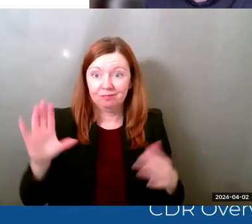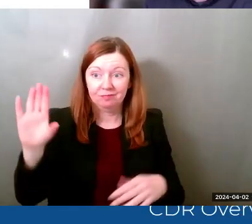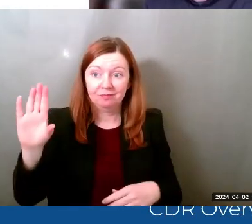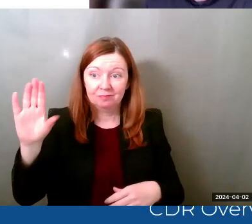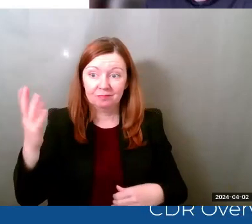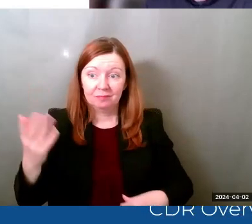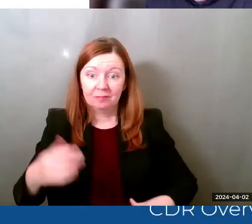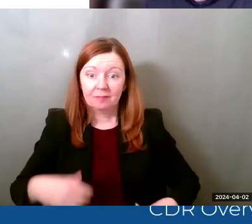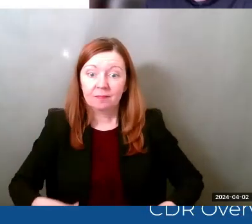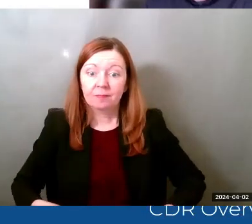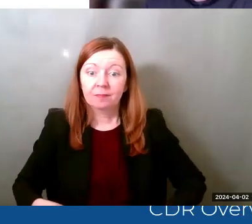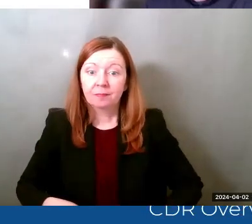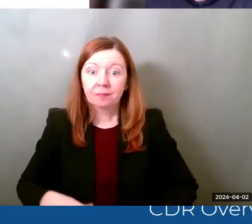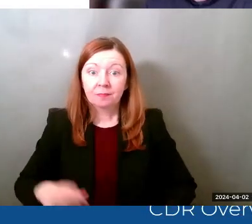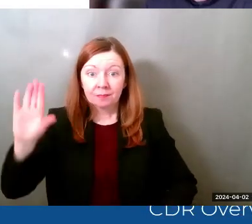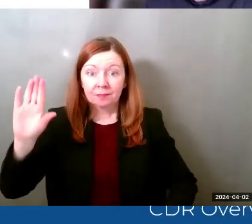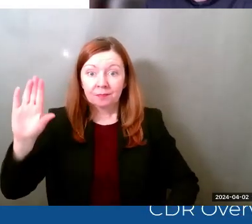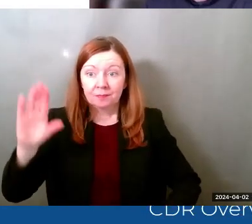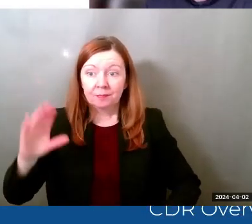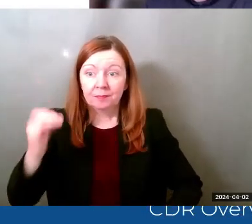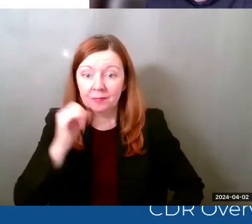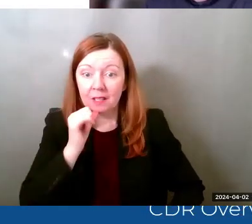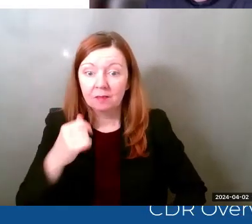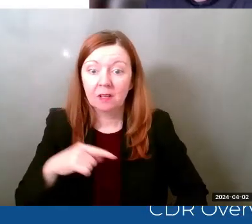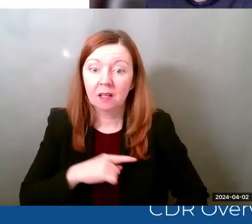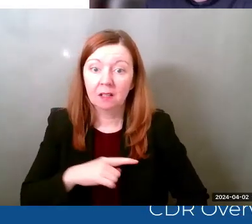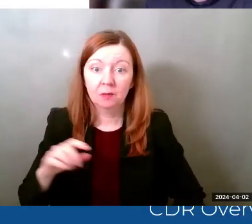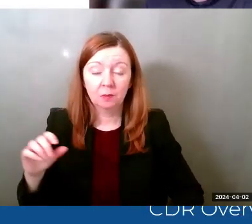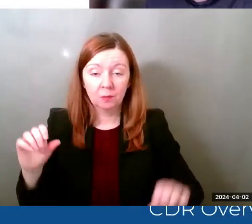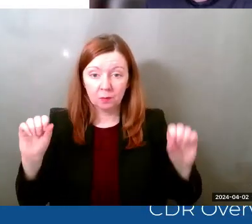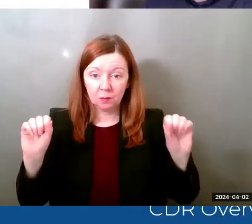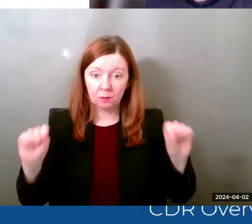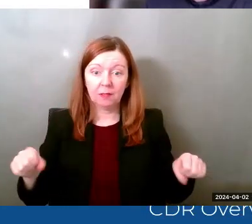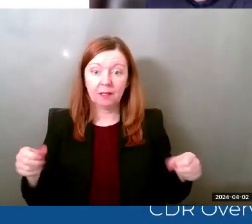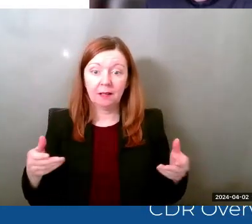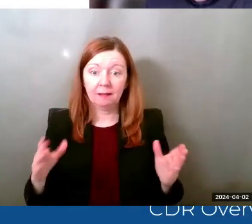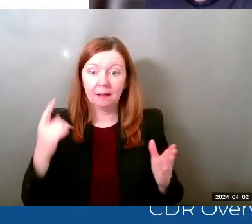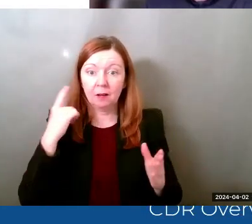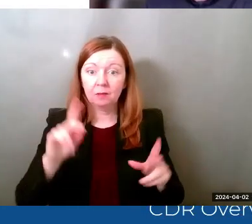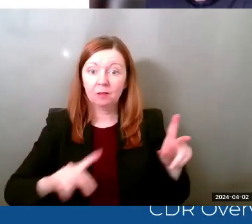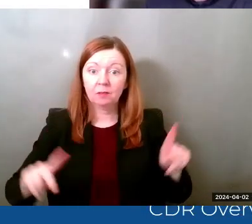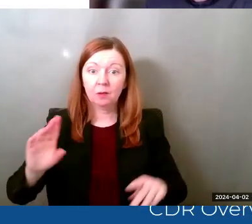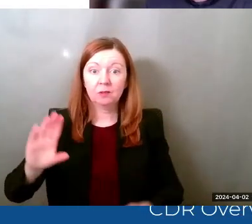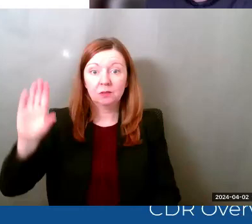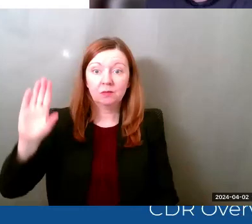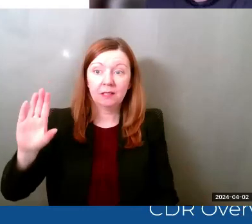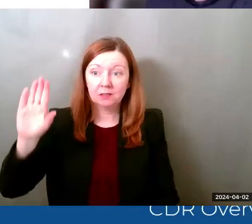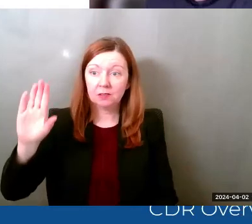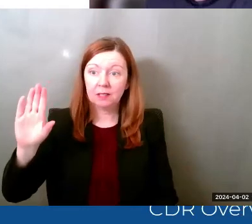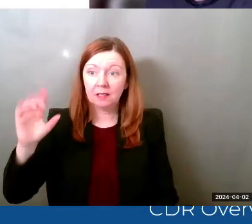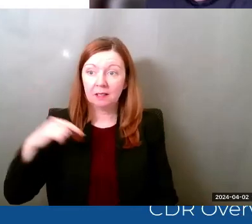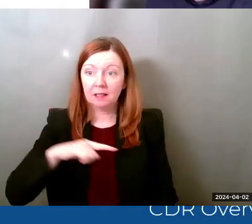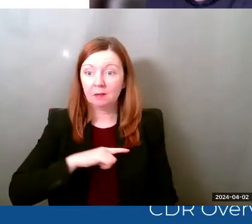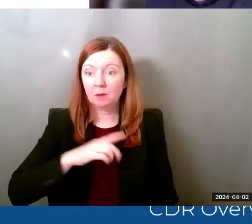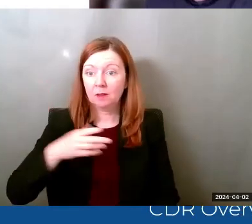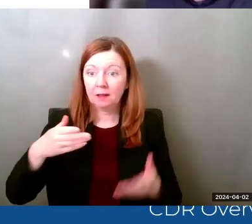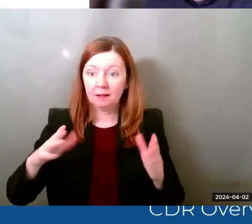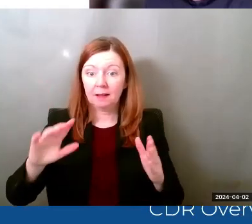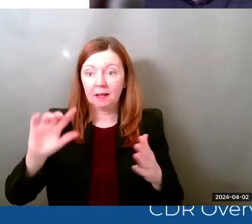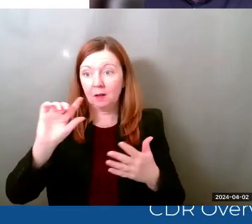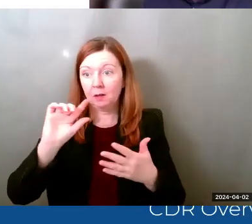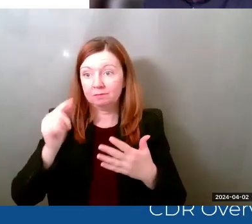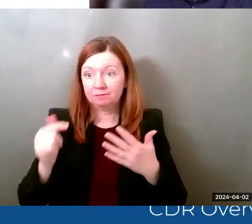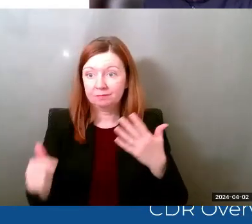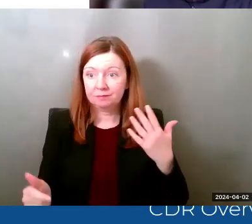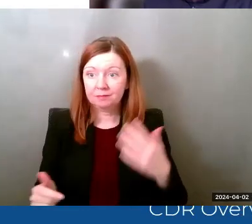lists within the chat, please raise your hand. If not, we can allow for folks to raise their hand and we'll go through